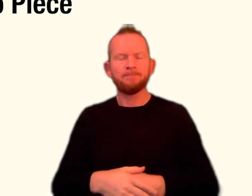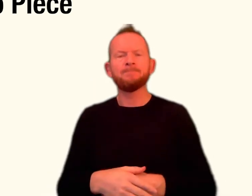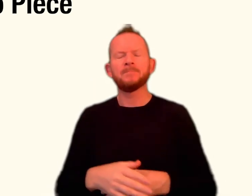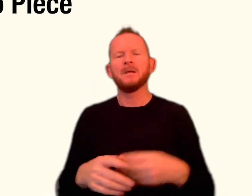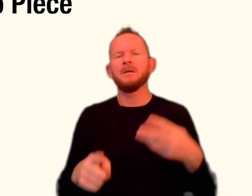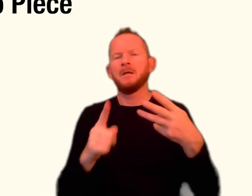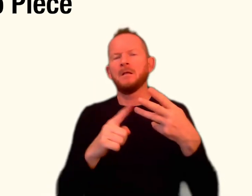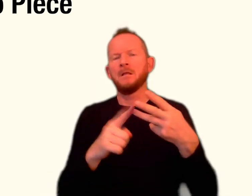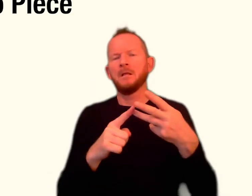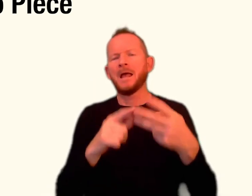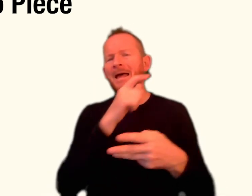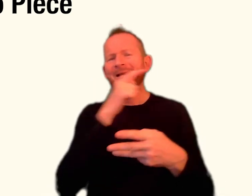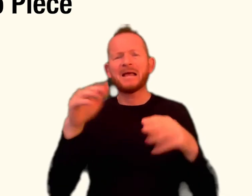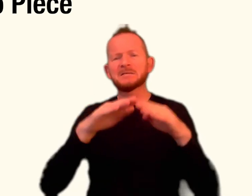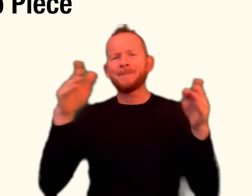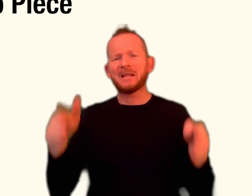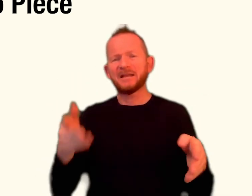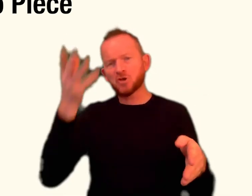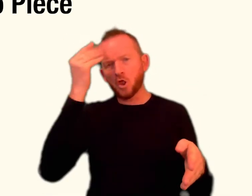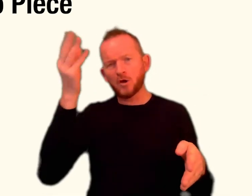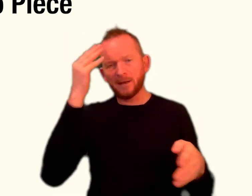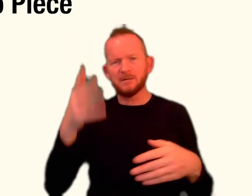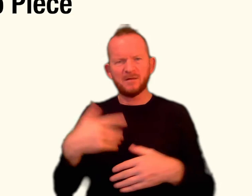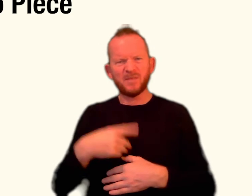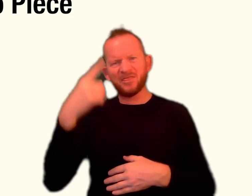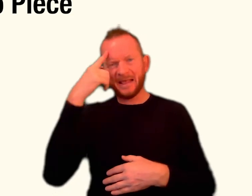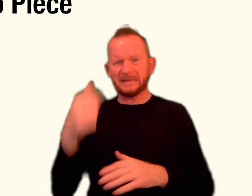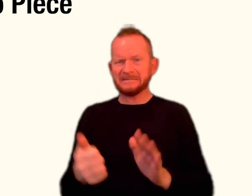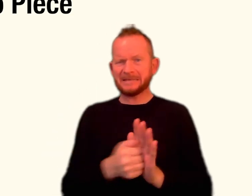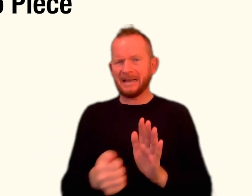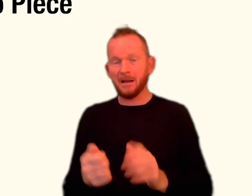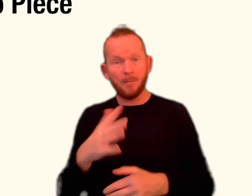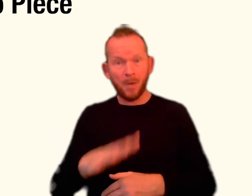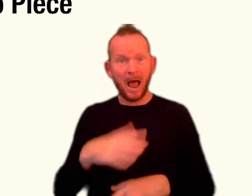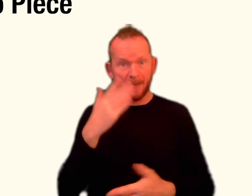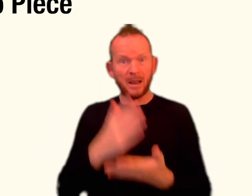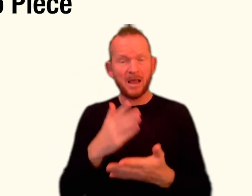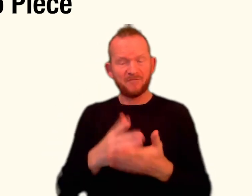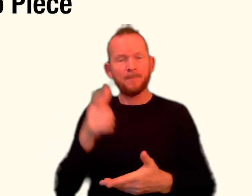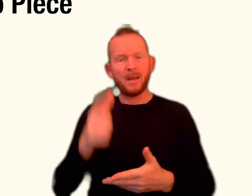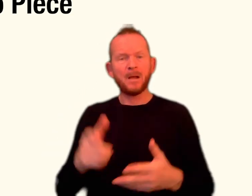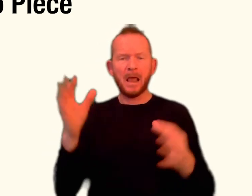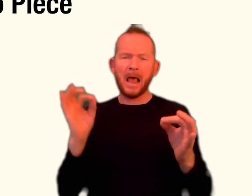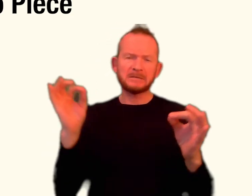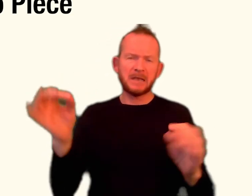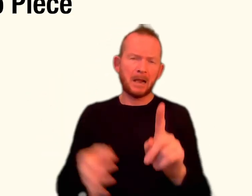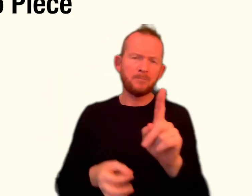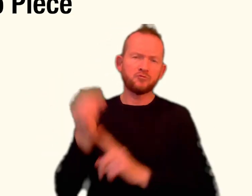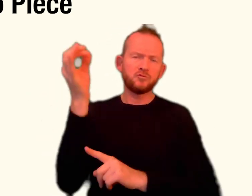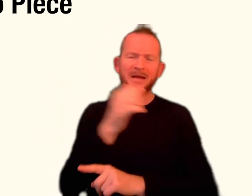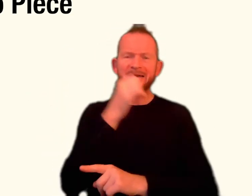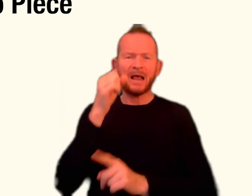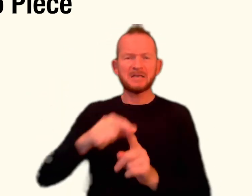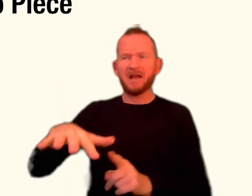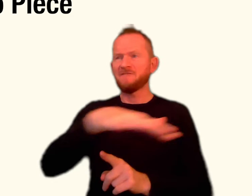to learn in. This may seem like a silly one, but I really believe that people excel in nicer environments.